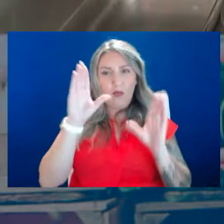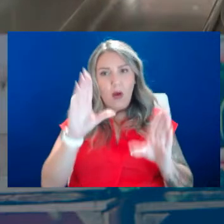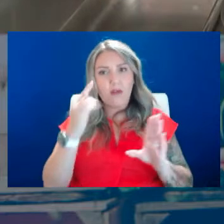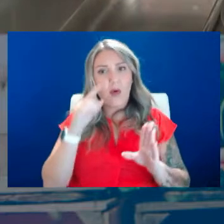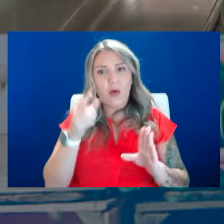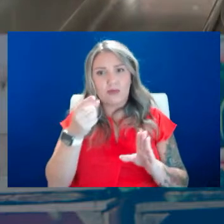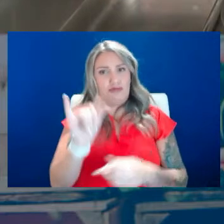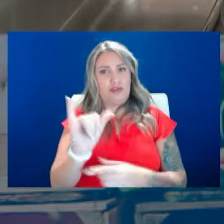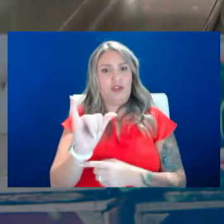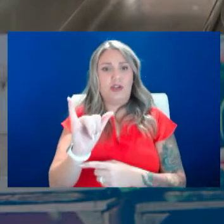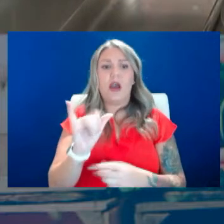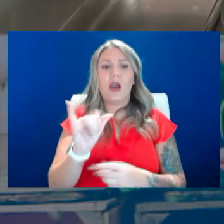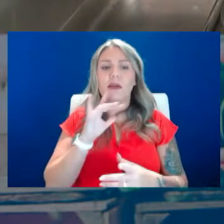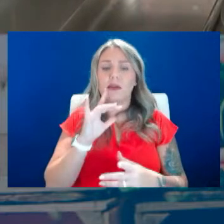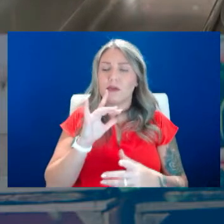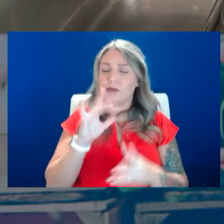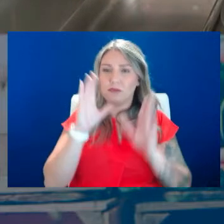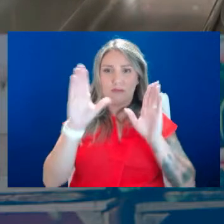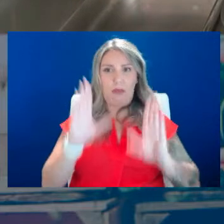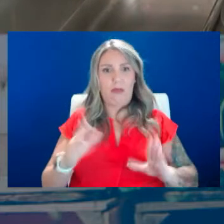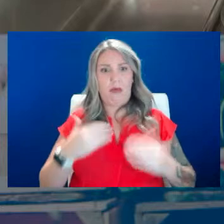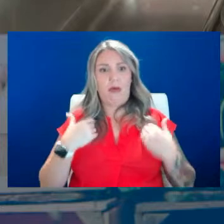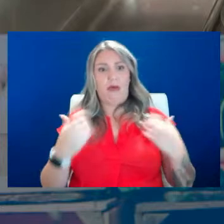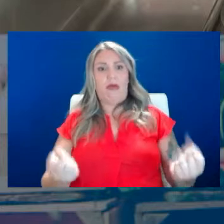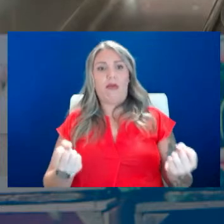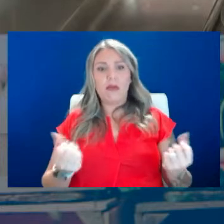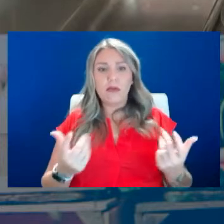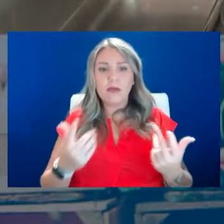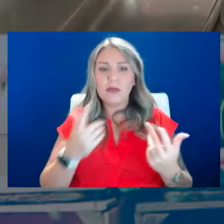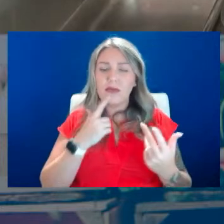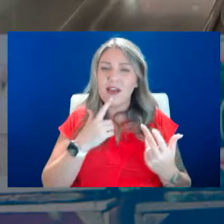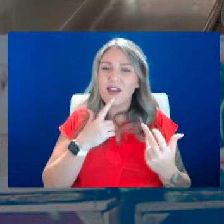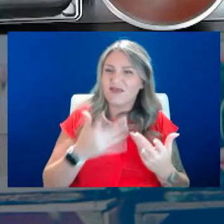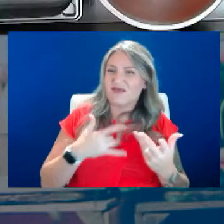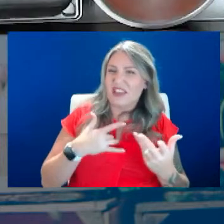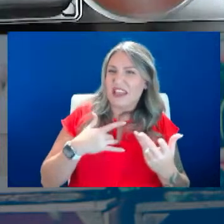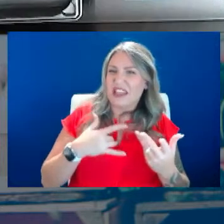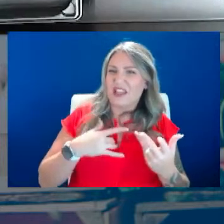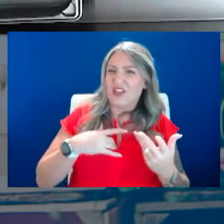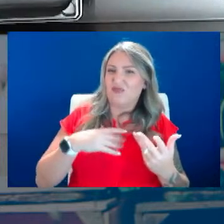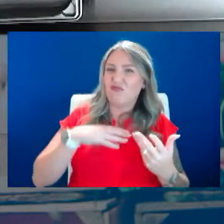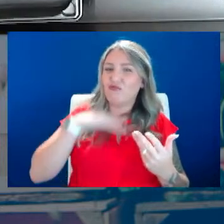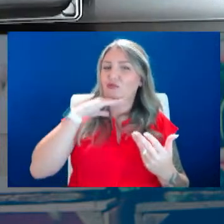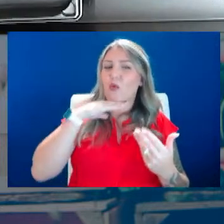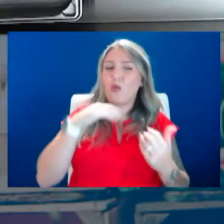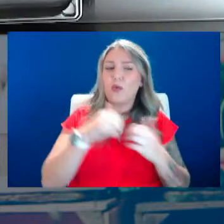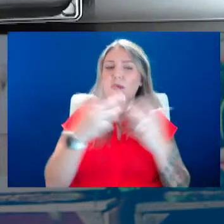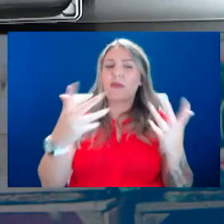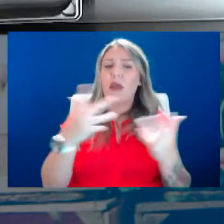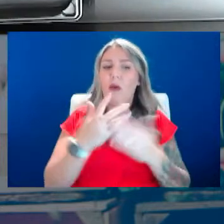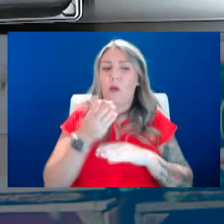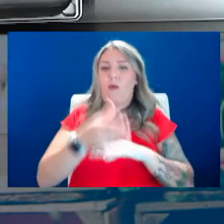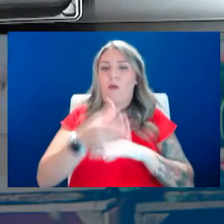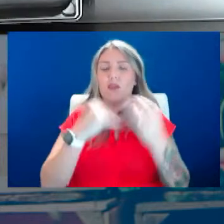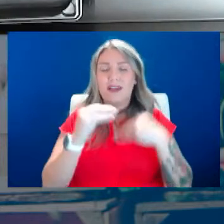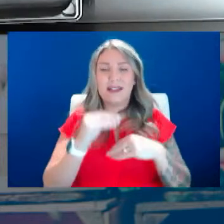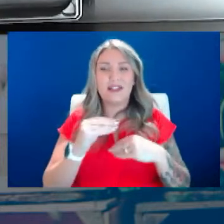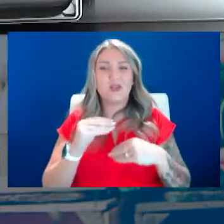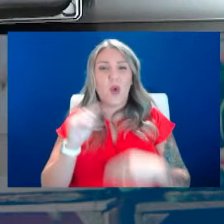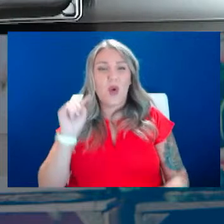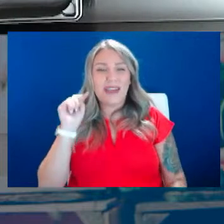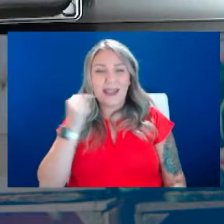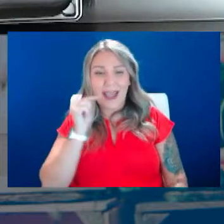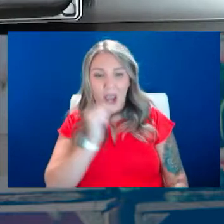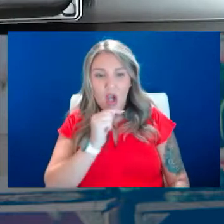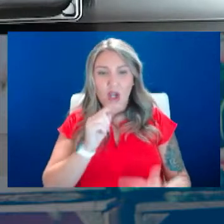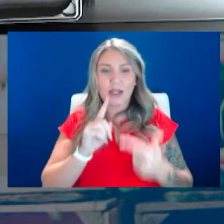great GI health. Also helps with that feeling of being full with not overindulging. So today we've got some carrots, fresh green